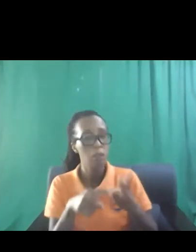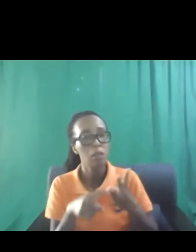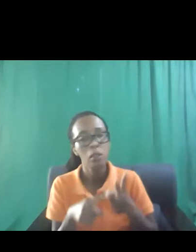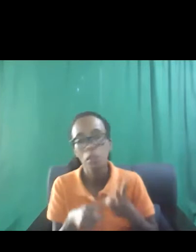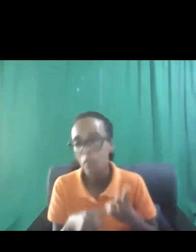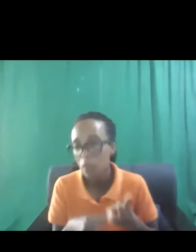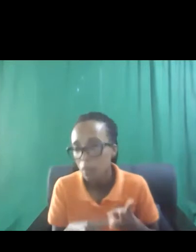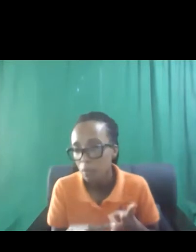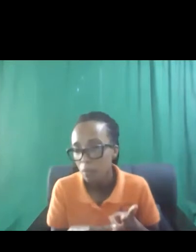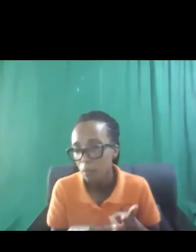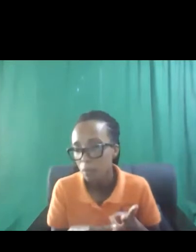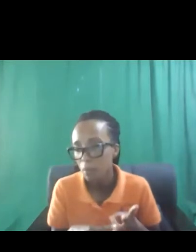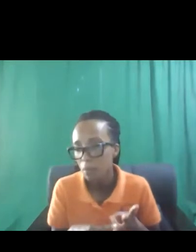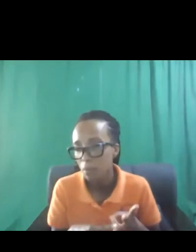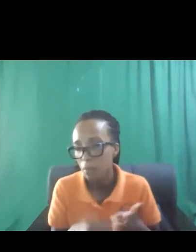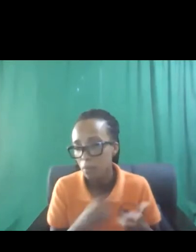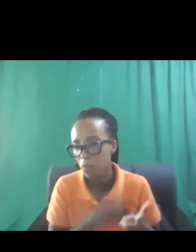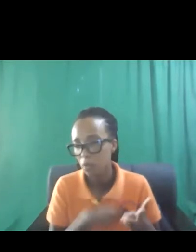people who